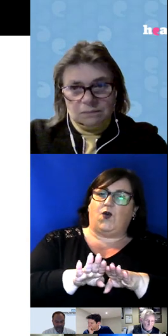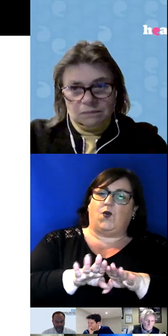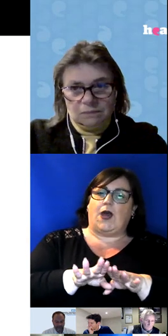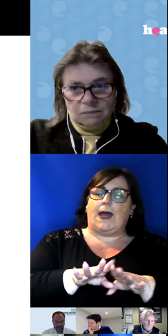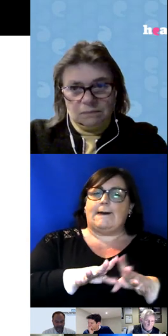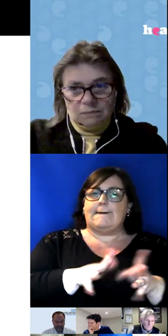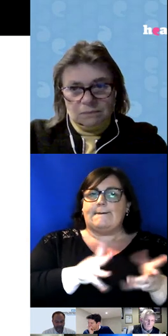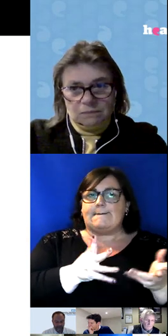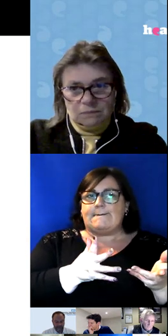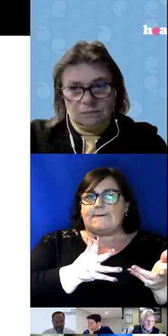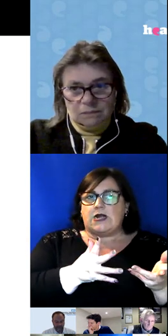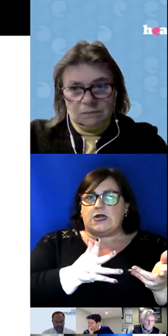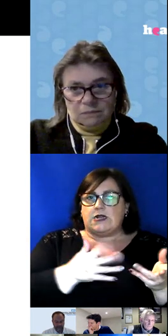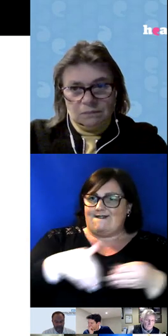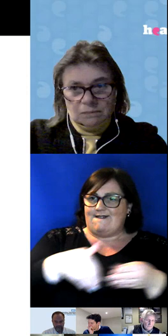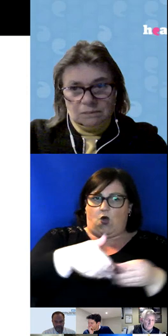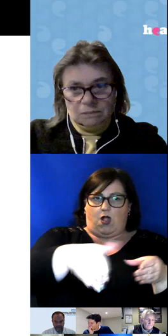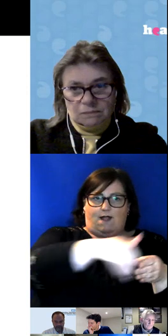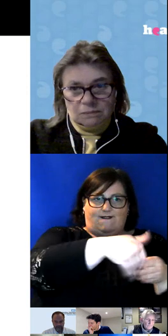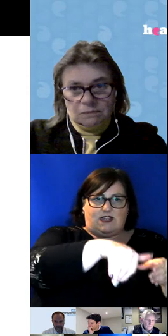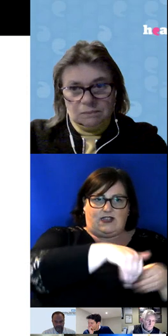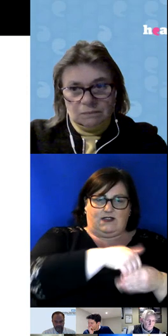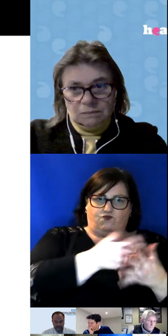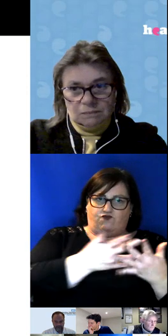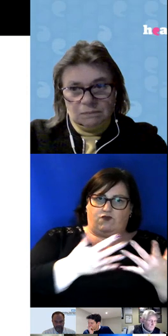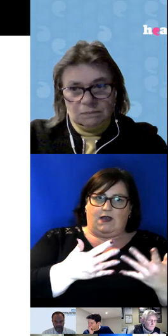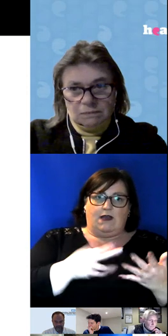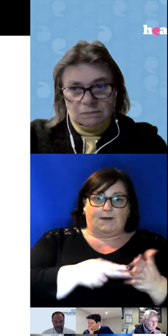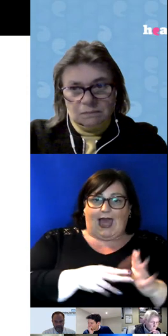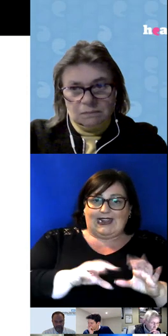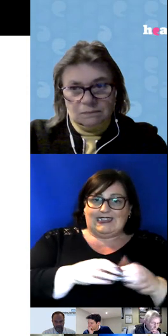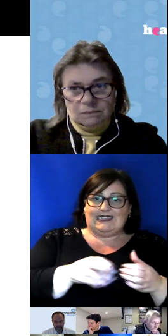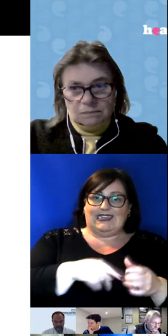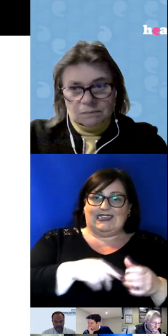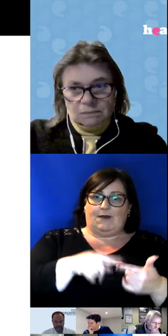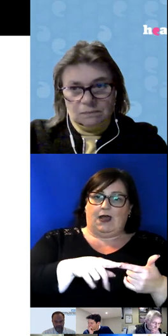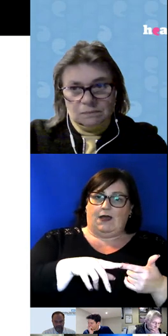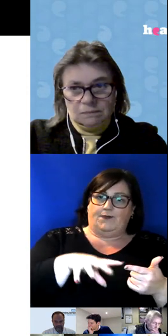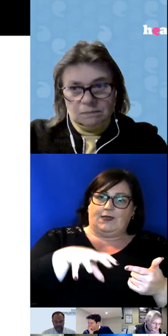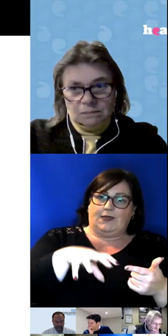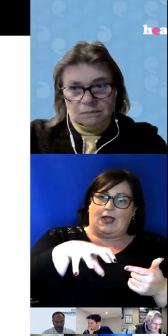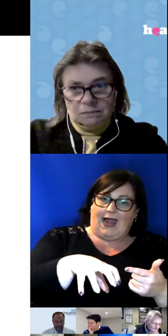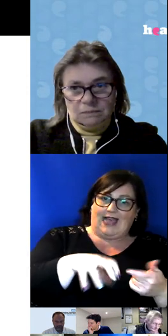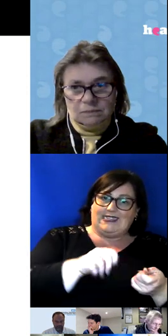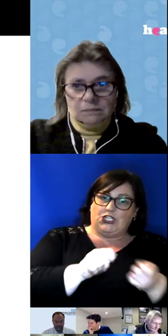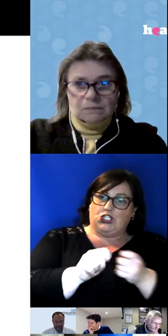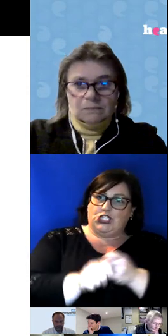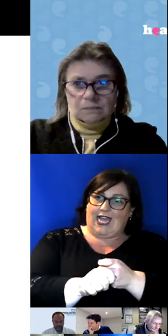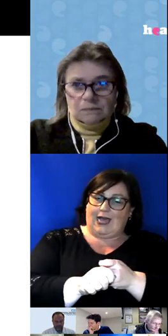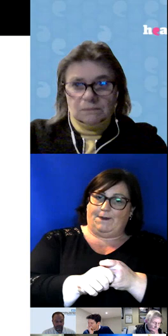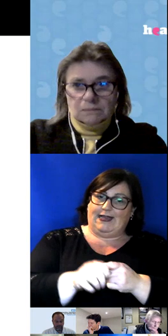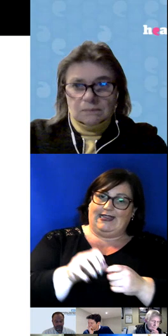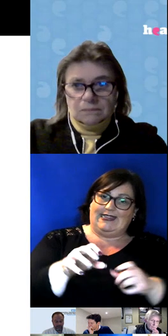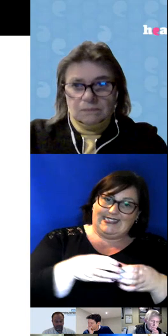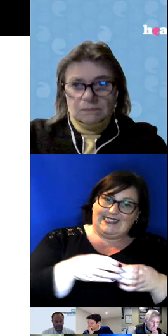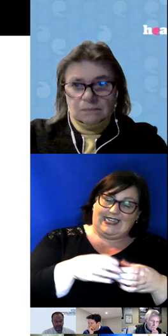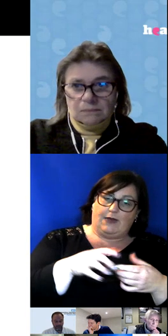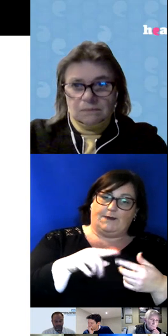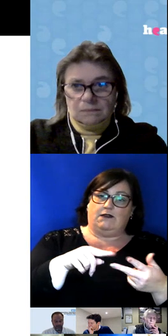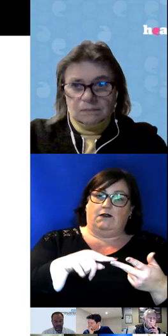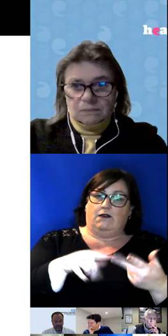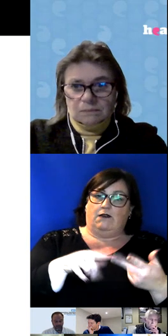our planning teams, our place shaping teams, education and employment, all these teams, and at least